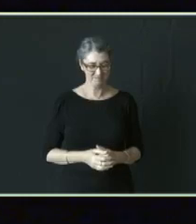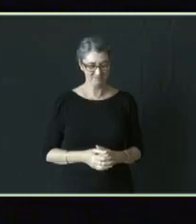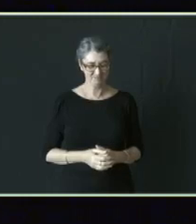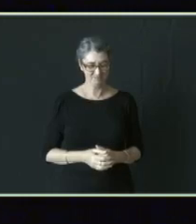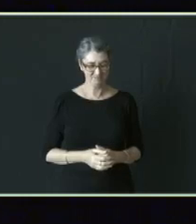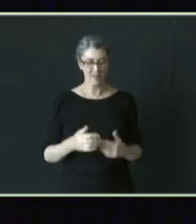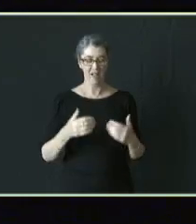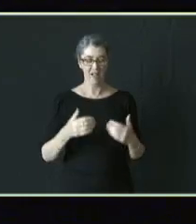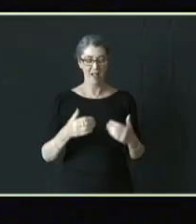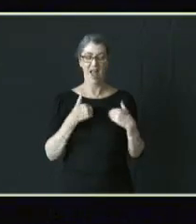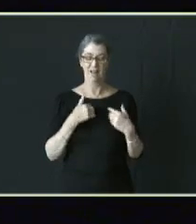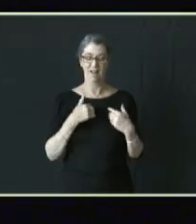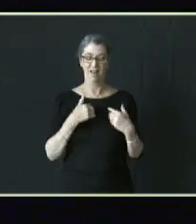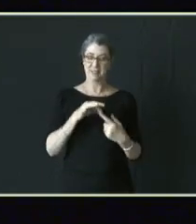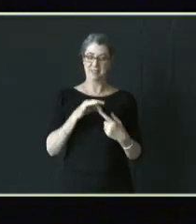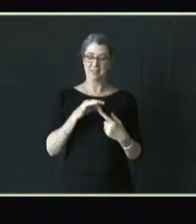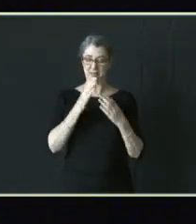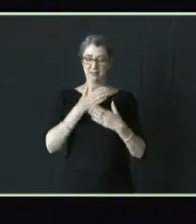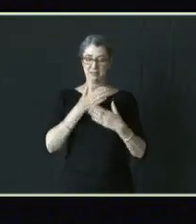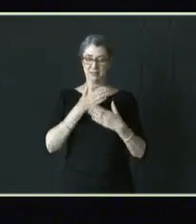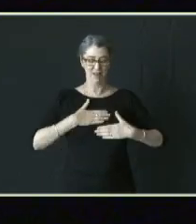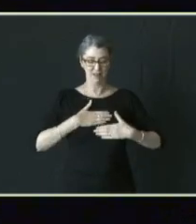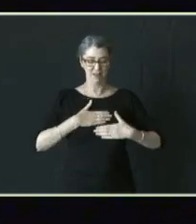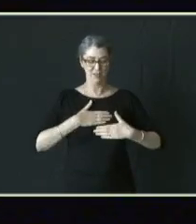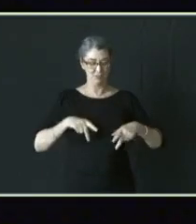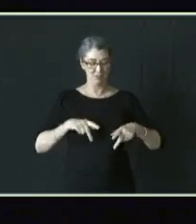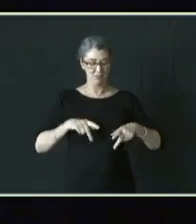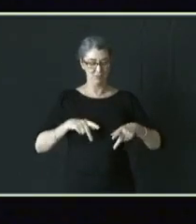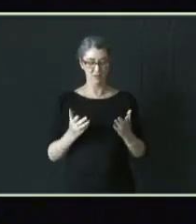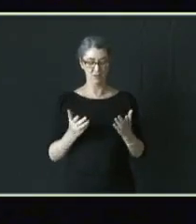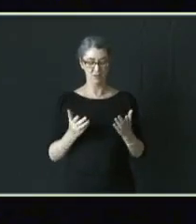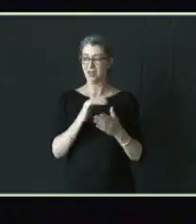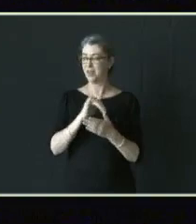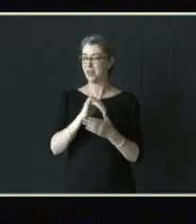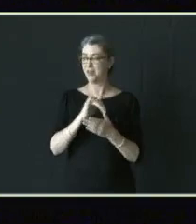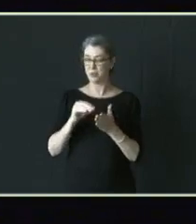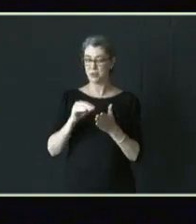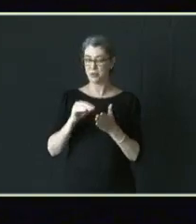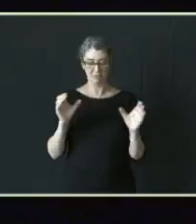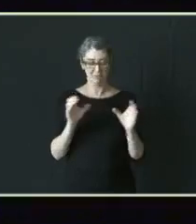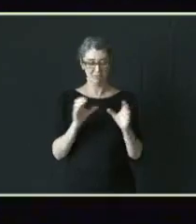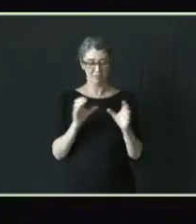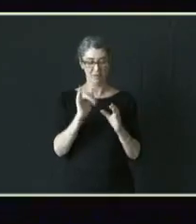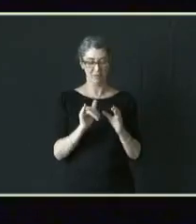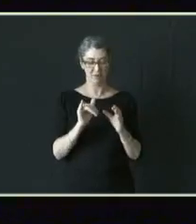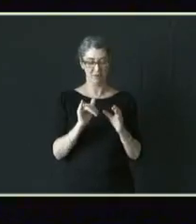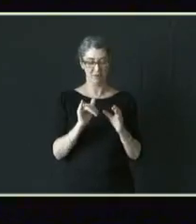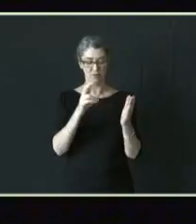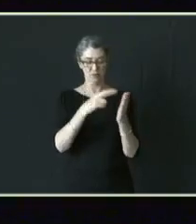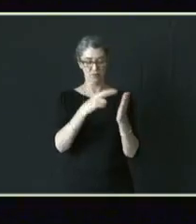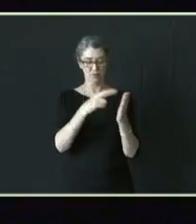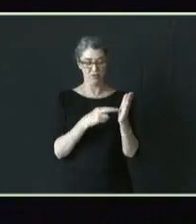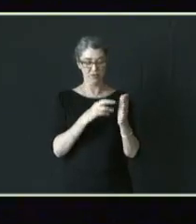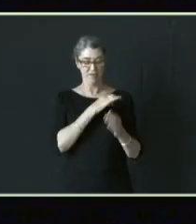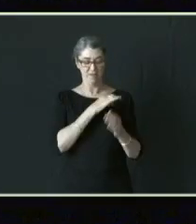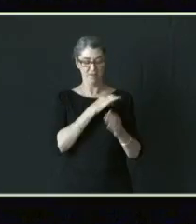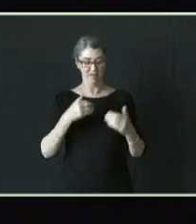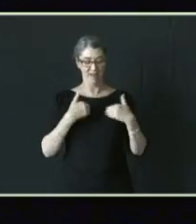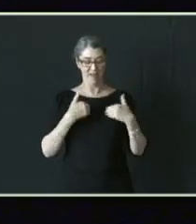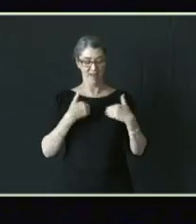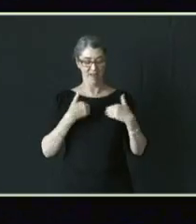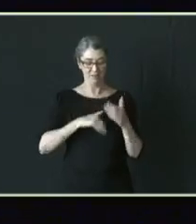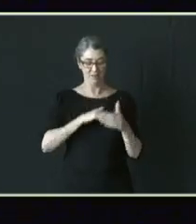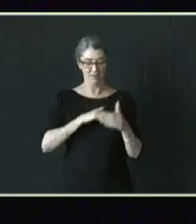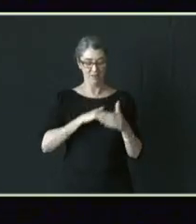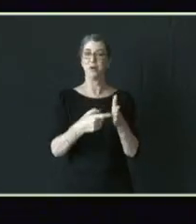I have the distinct pleasure and privilege to present those students who have been certified by the registrar and the faculty as having completed